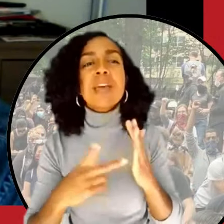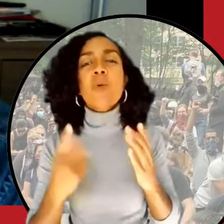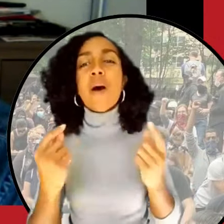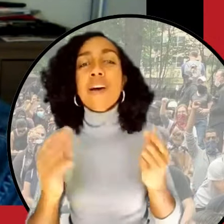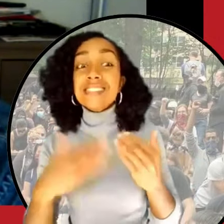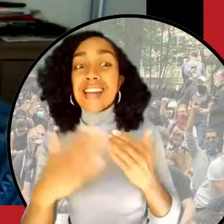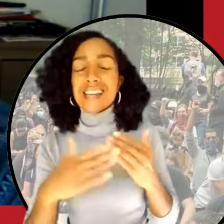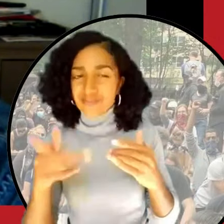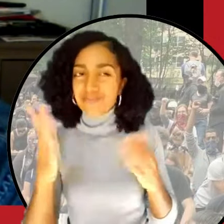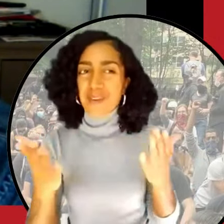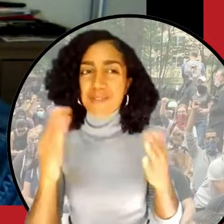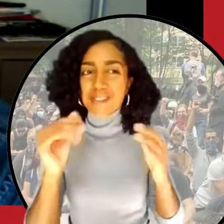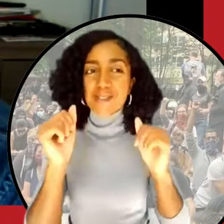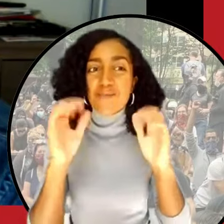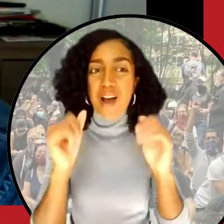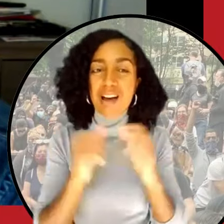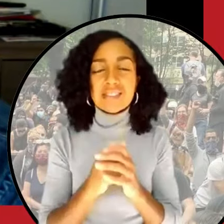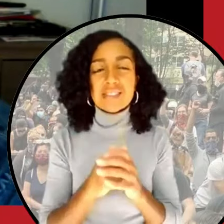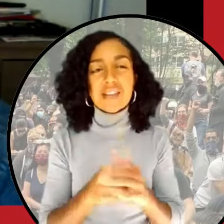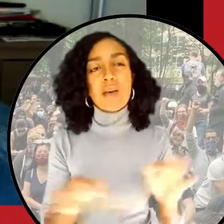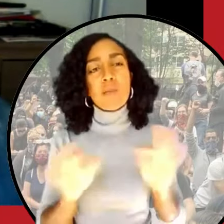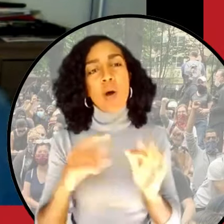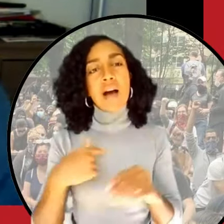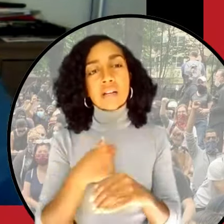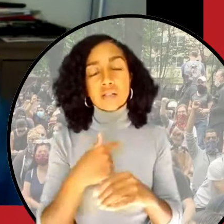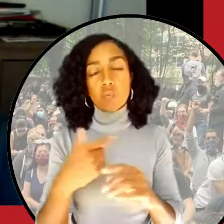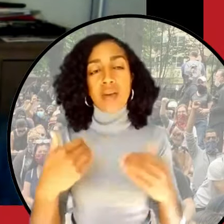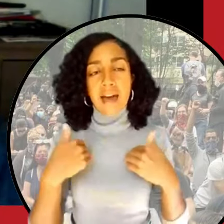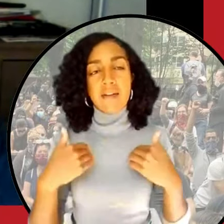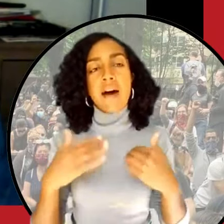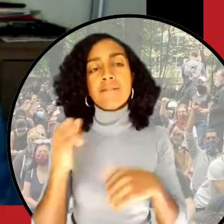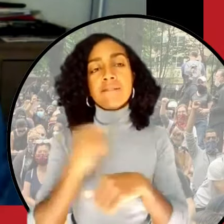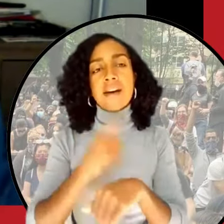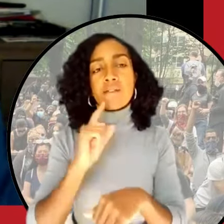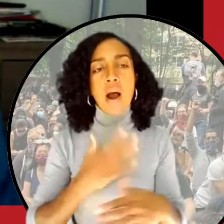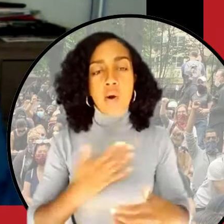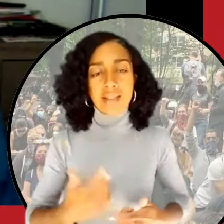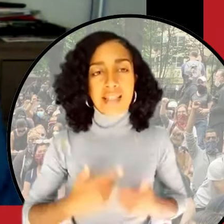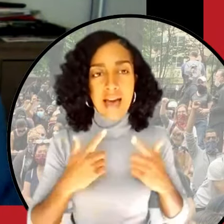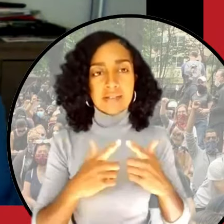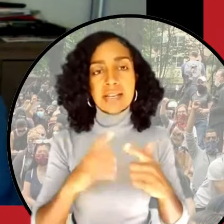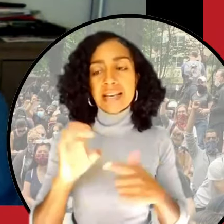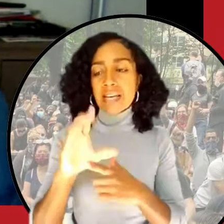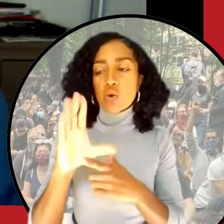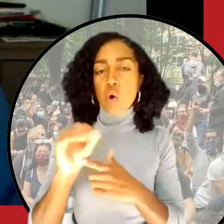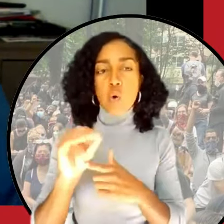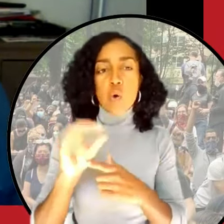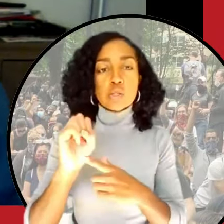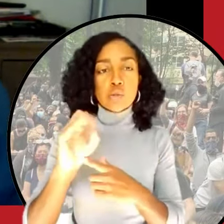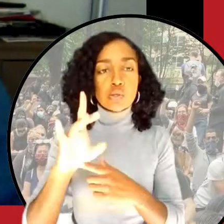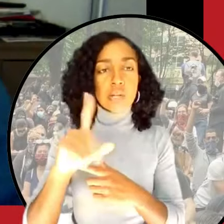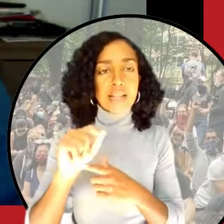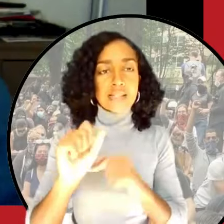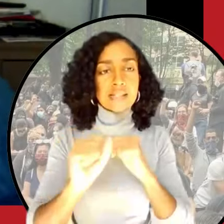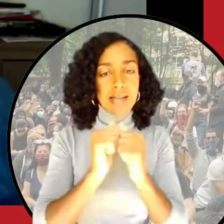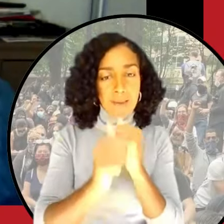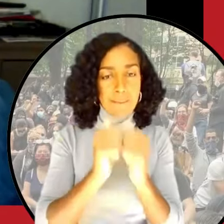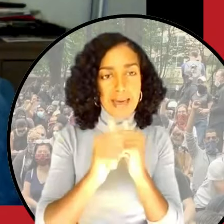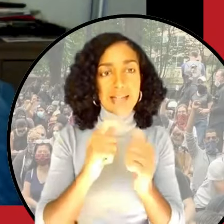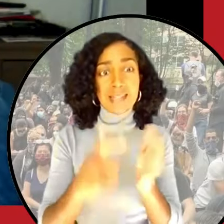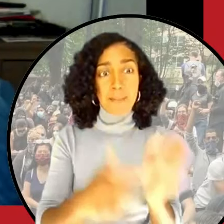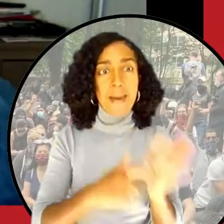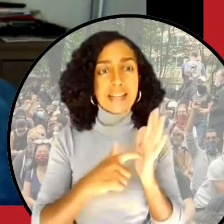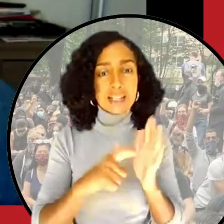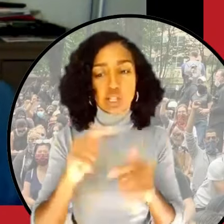We've got our Fight for Our Lives eco-socialist campaign that's, you know, demanding green jobs, pass the